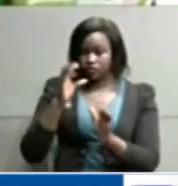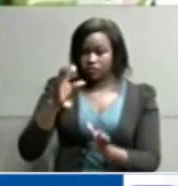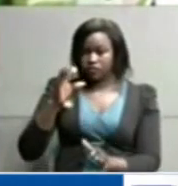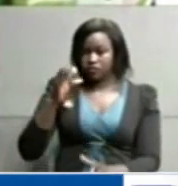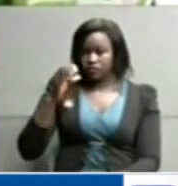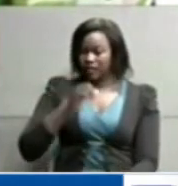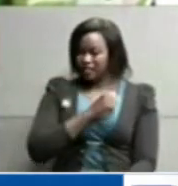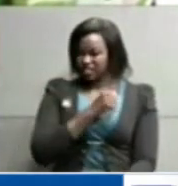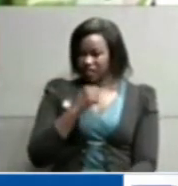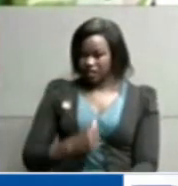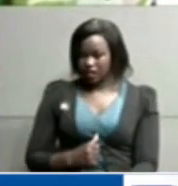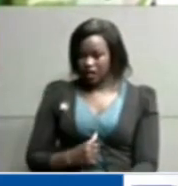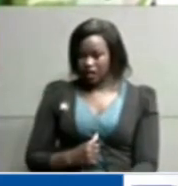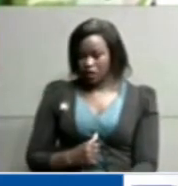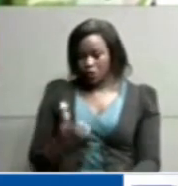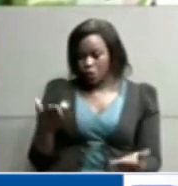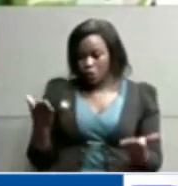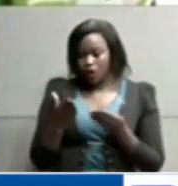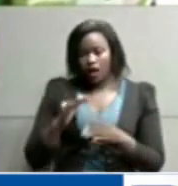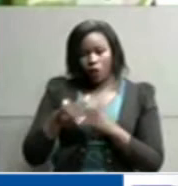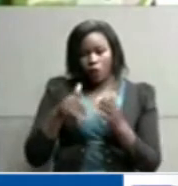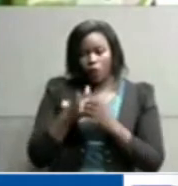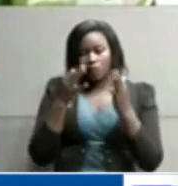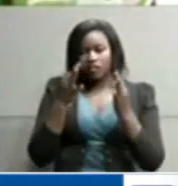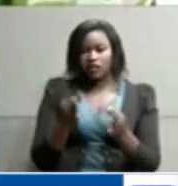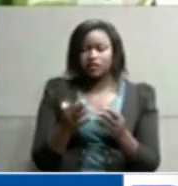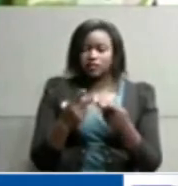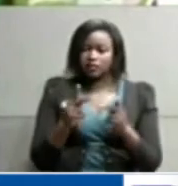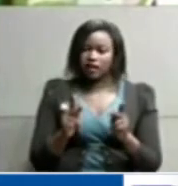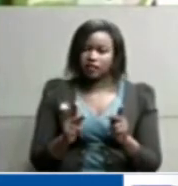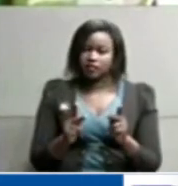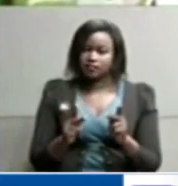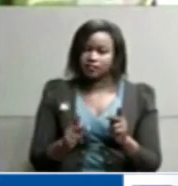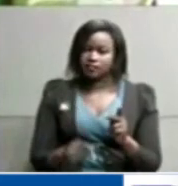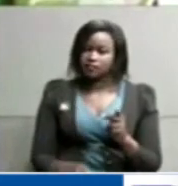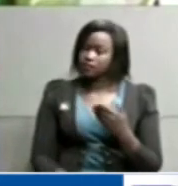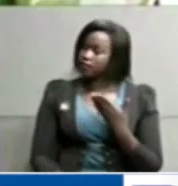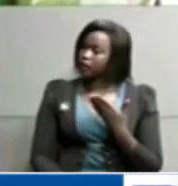that city where the whole thing started. Now,